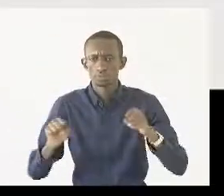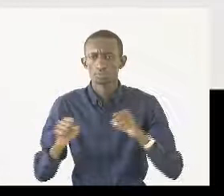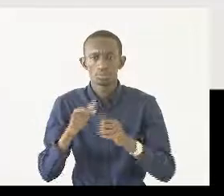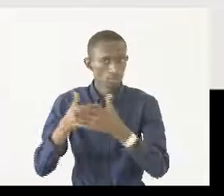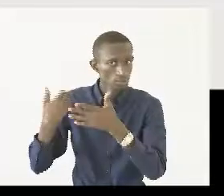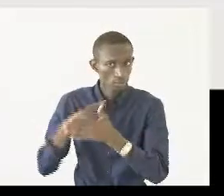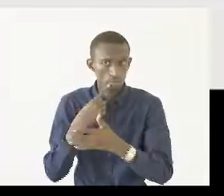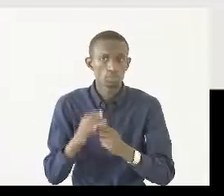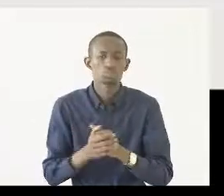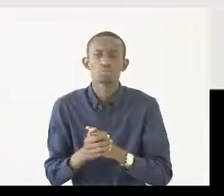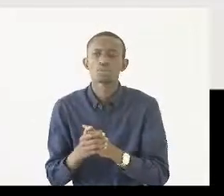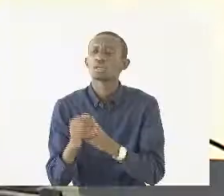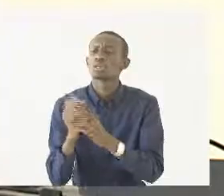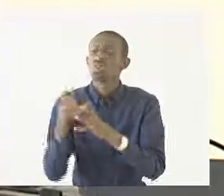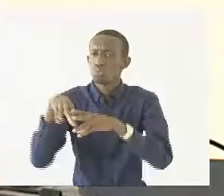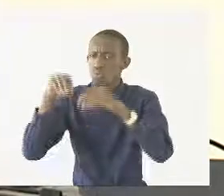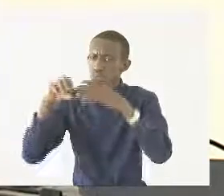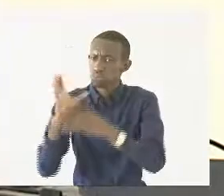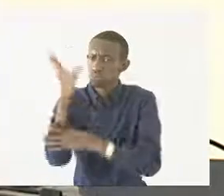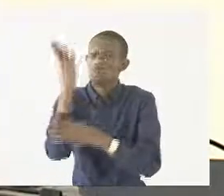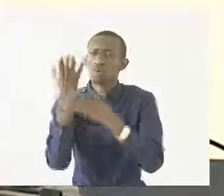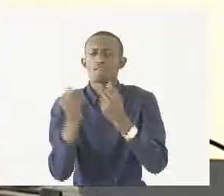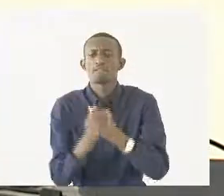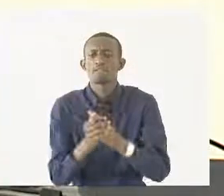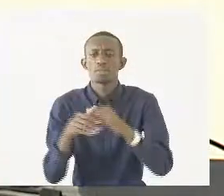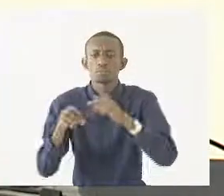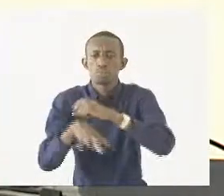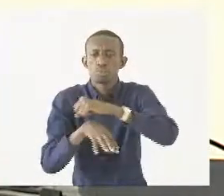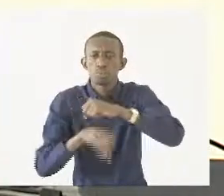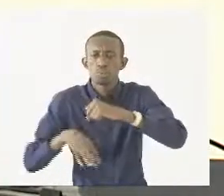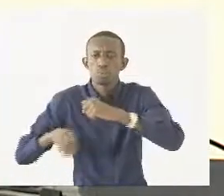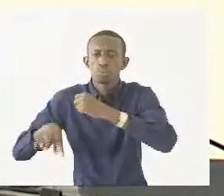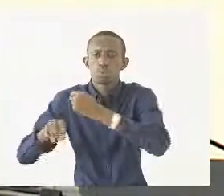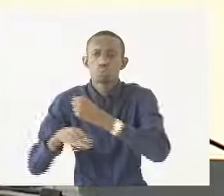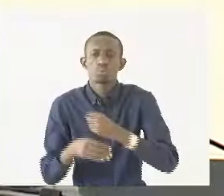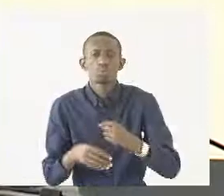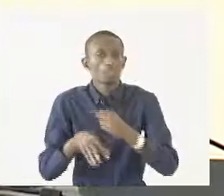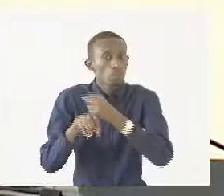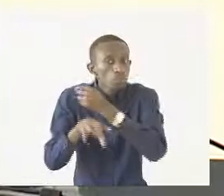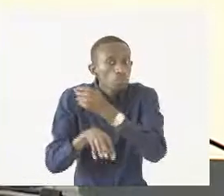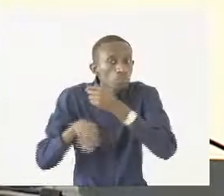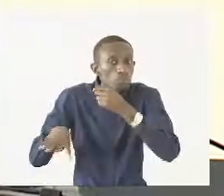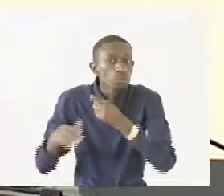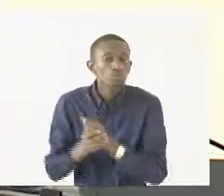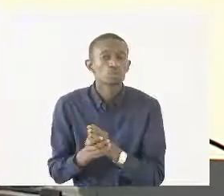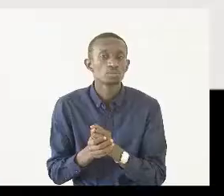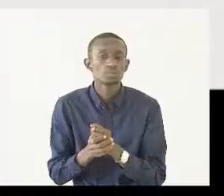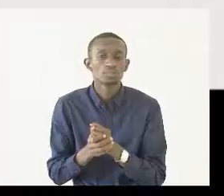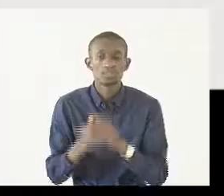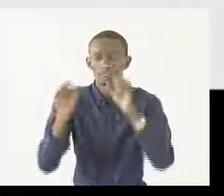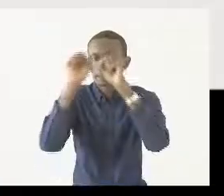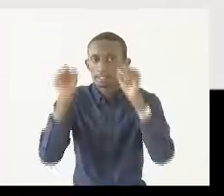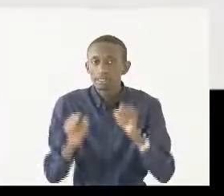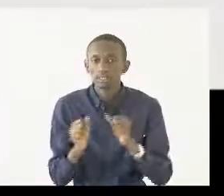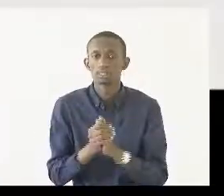beginning, plants have roots, which are very important. And the root system of flowering plants develop from the radicle